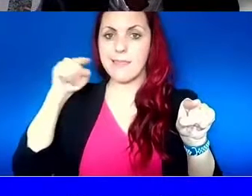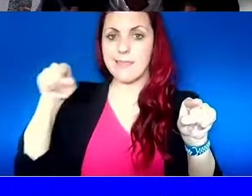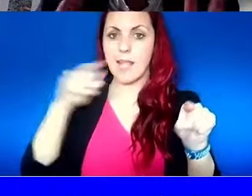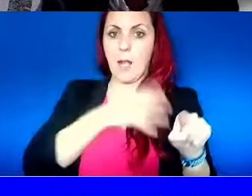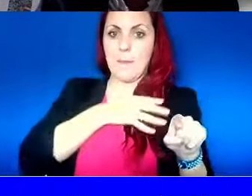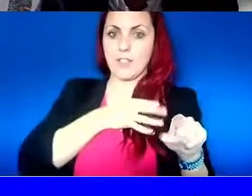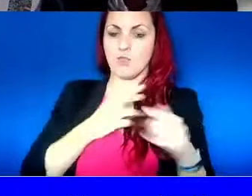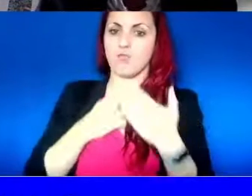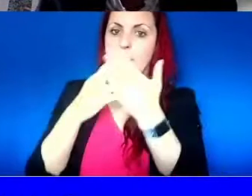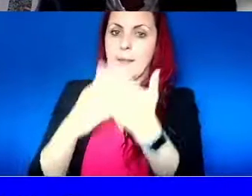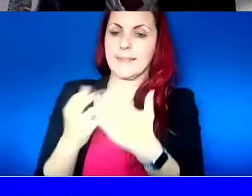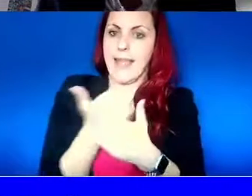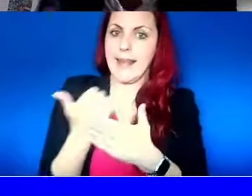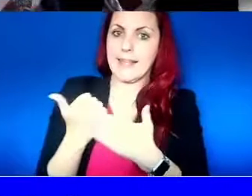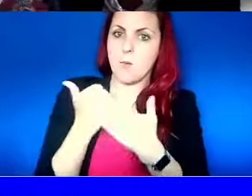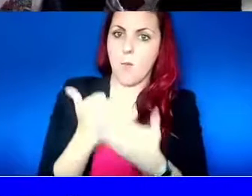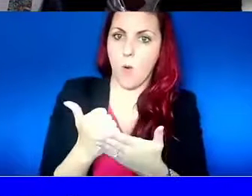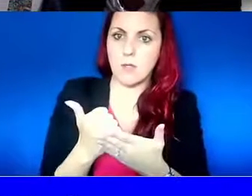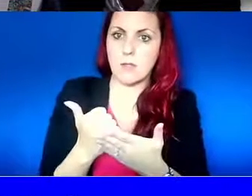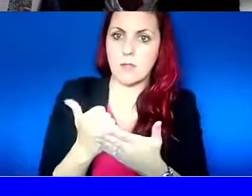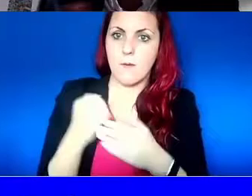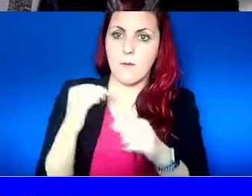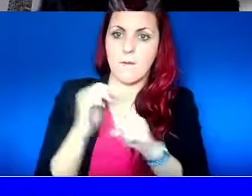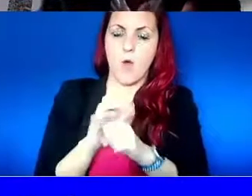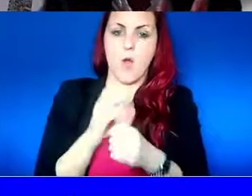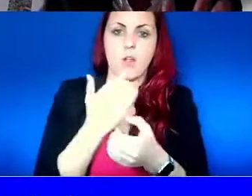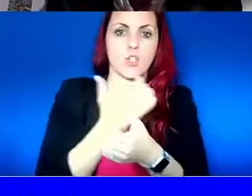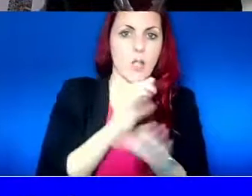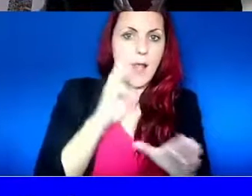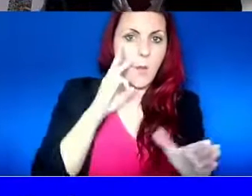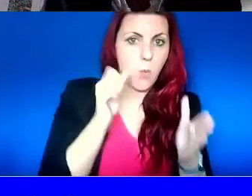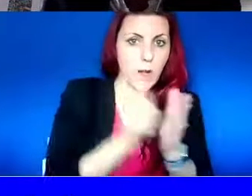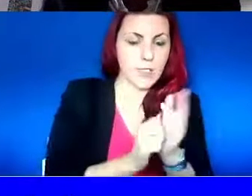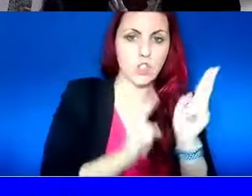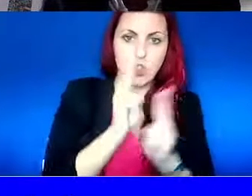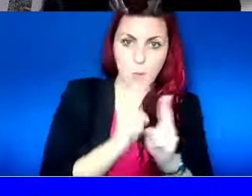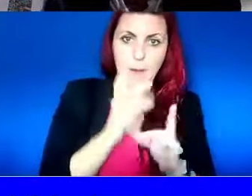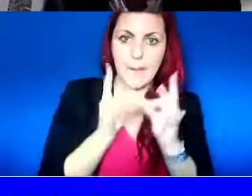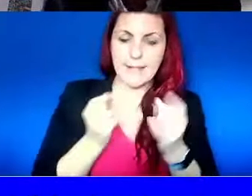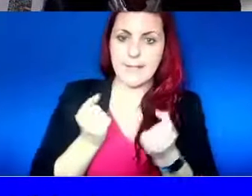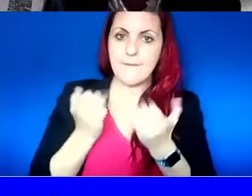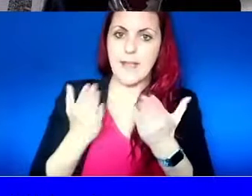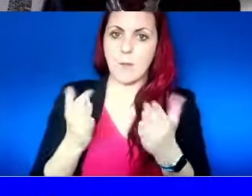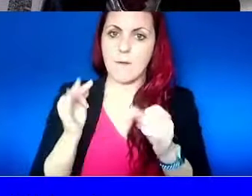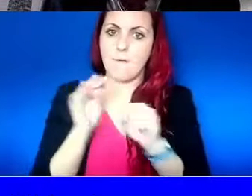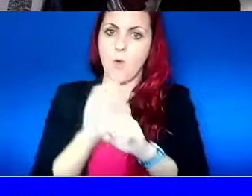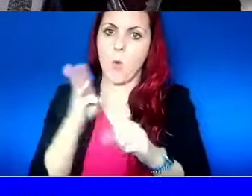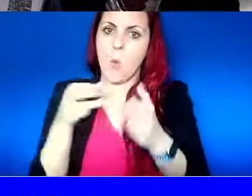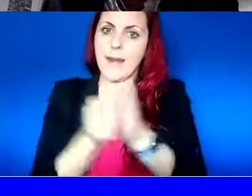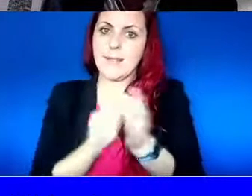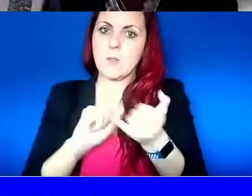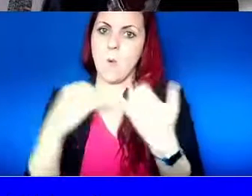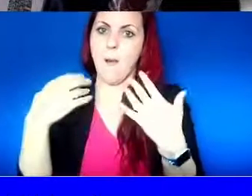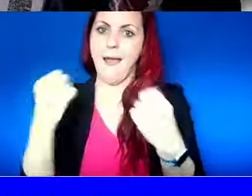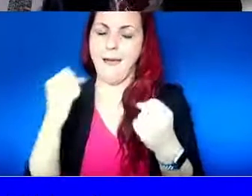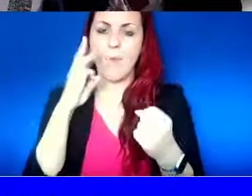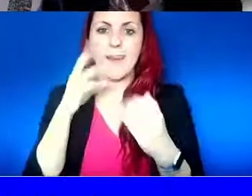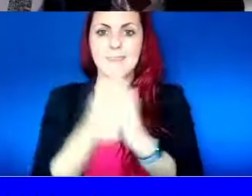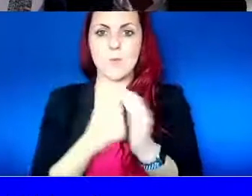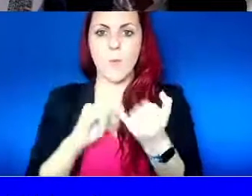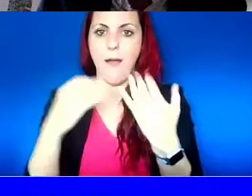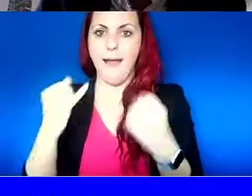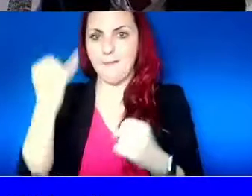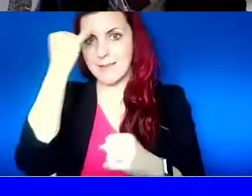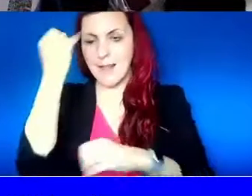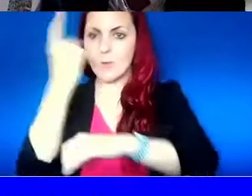supports, testimonial supports for child witnesses should be made available on an equal basis for witnesses with intellectual disabilities.